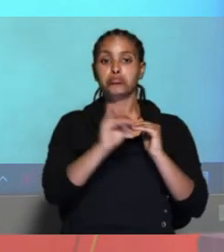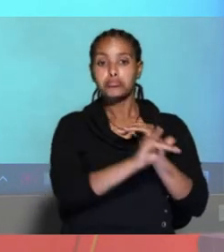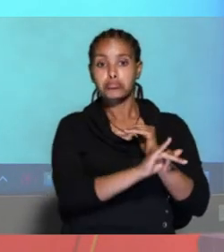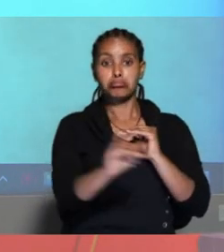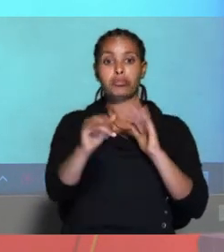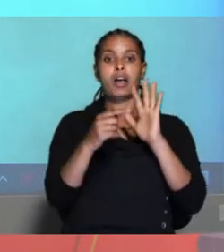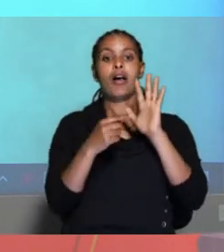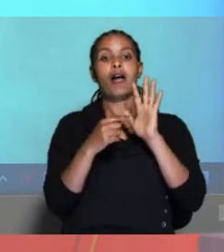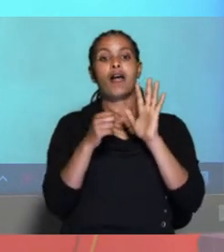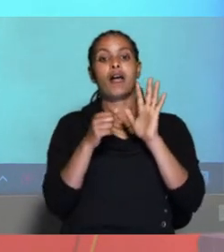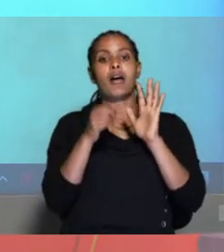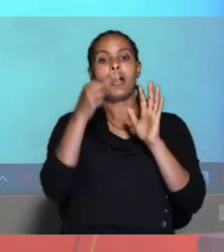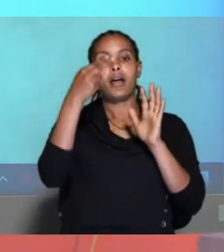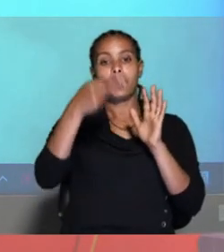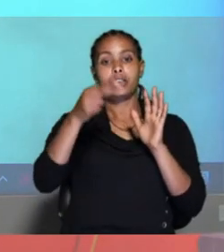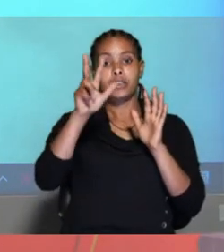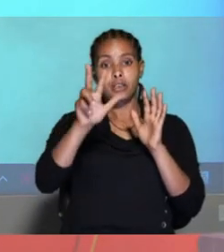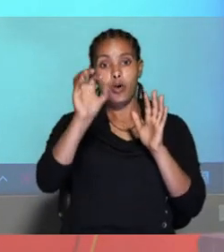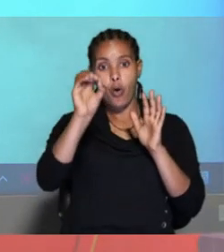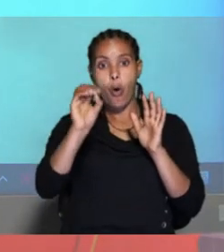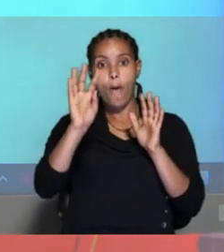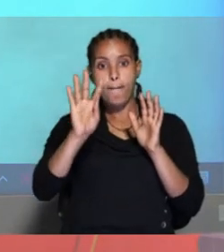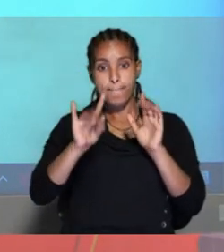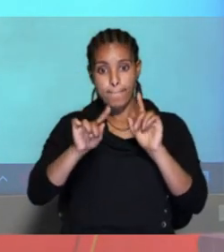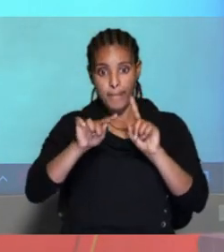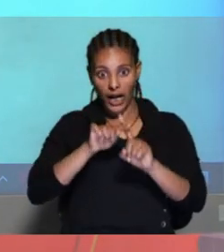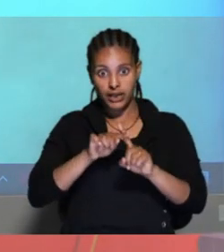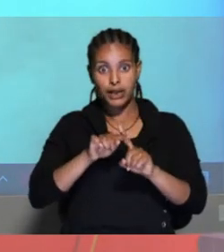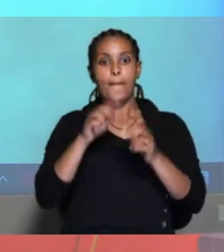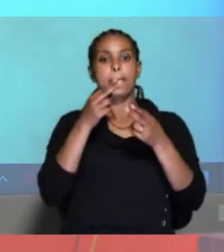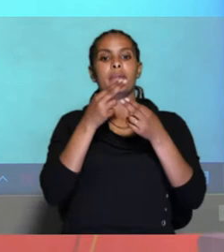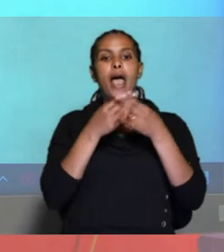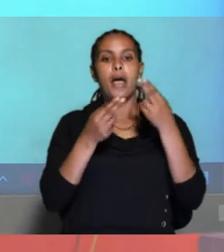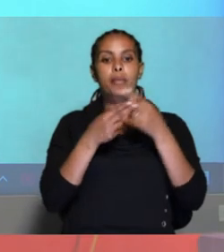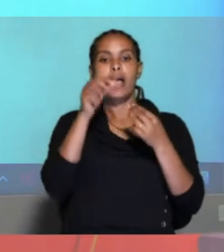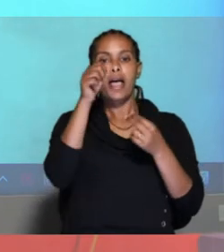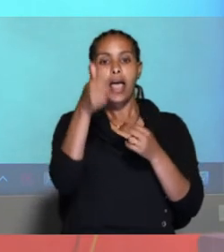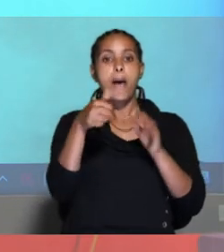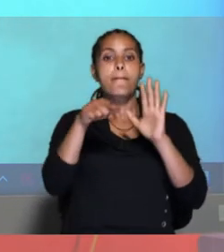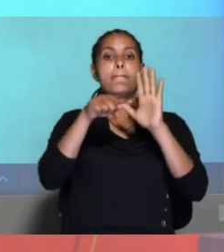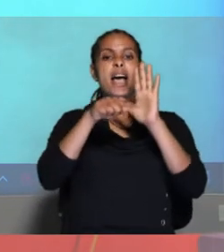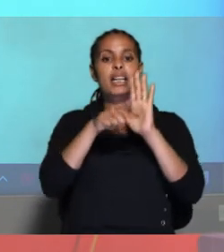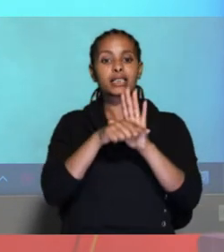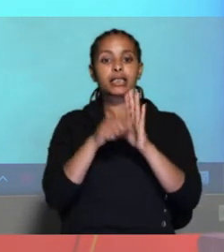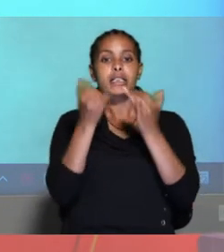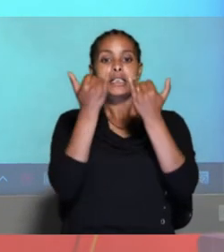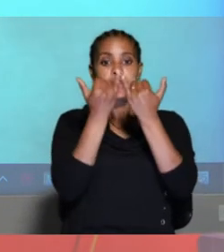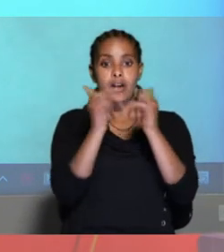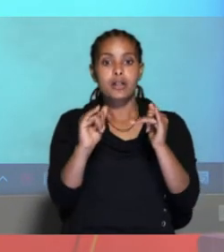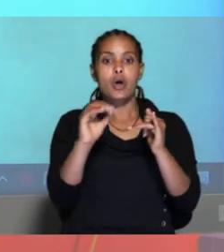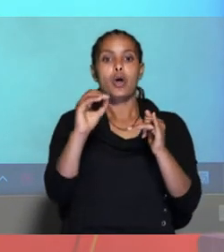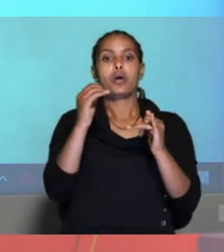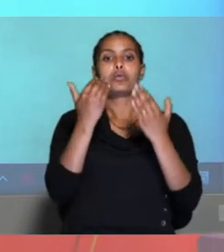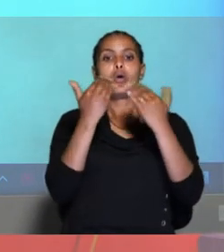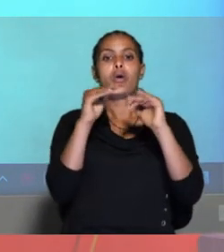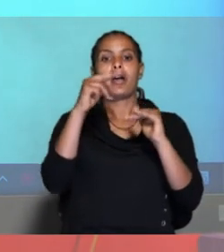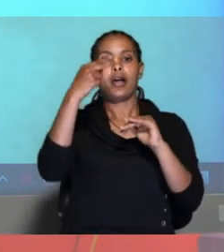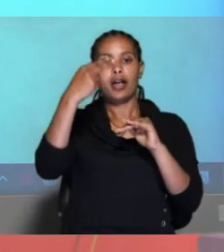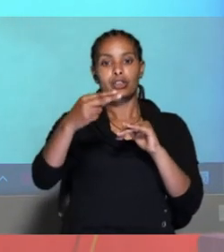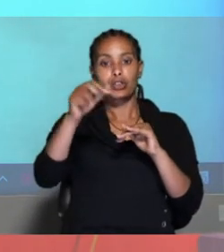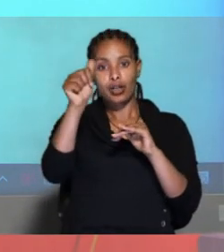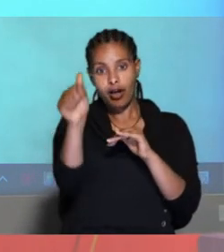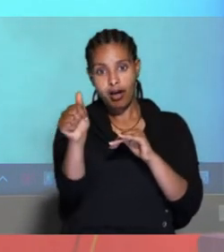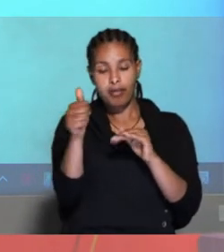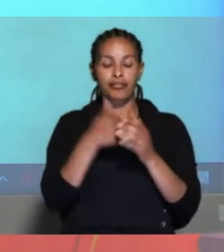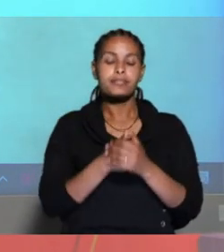ion concentration H3O plus times A minus divided by concentration of Hm.